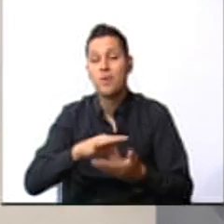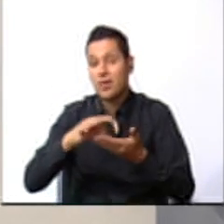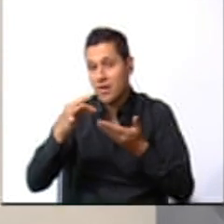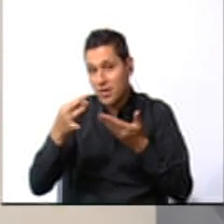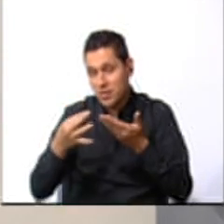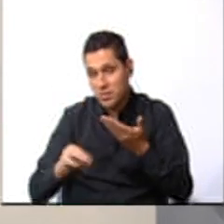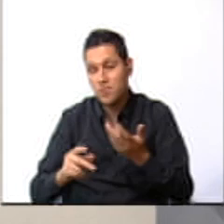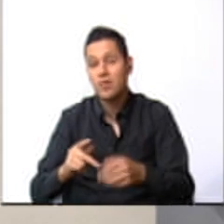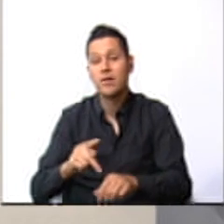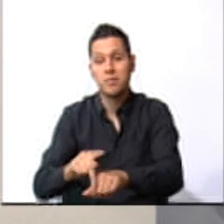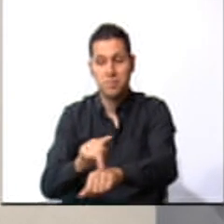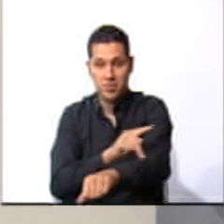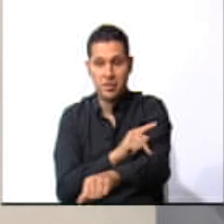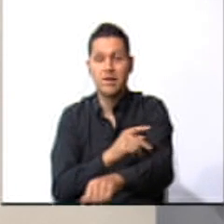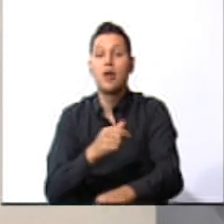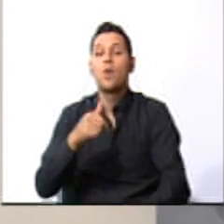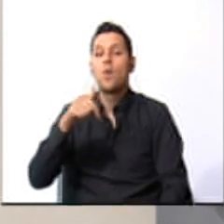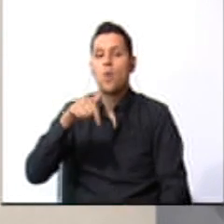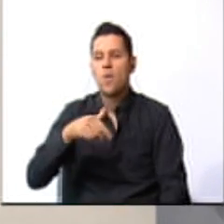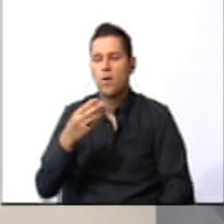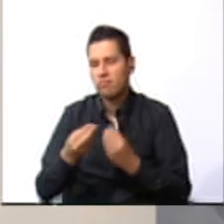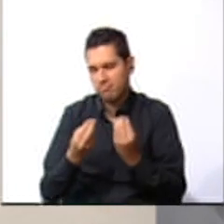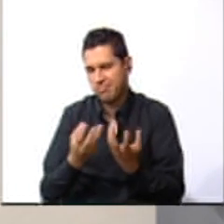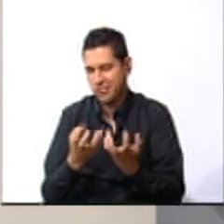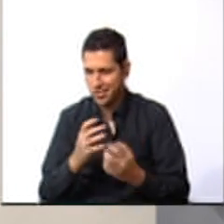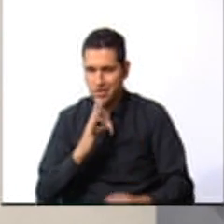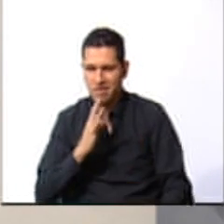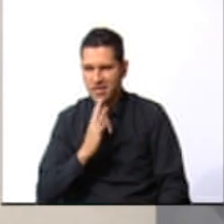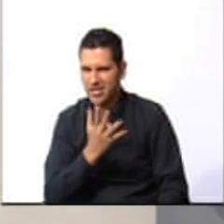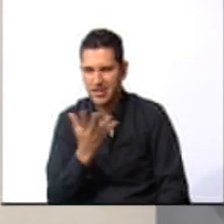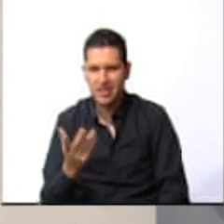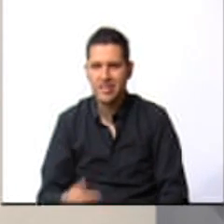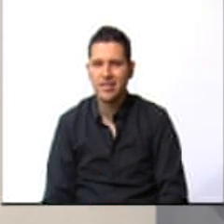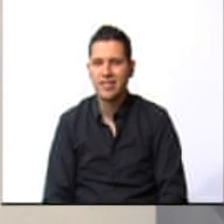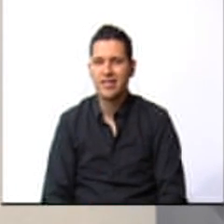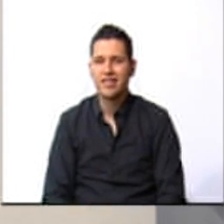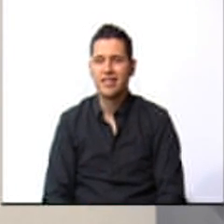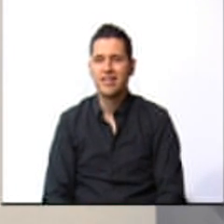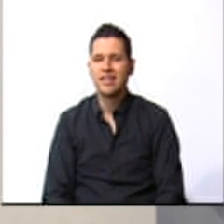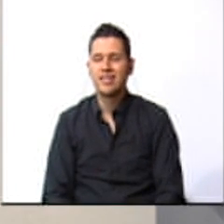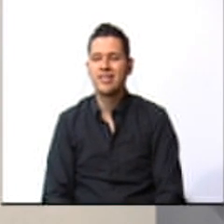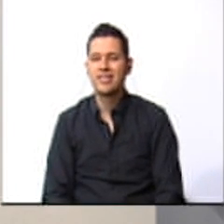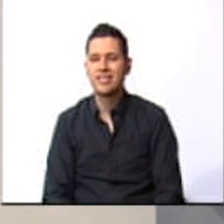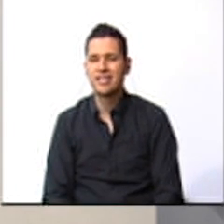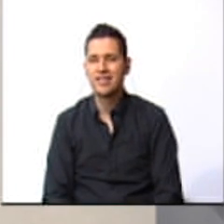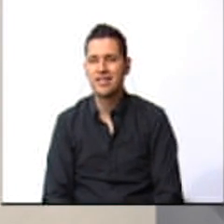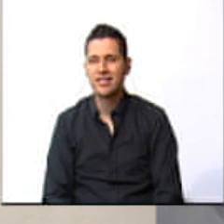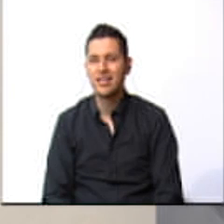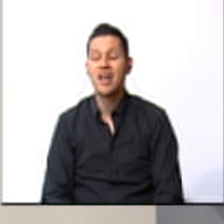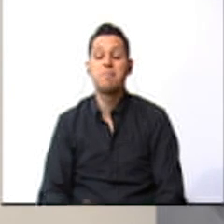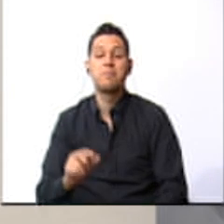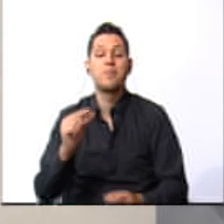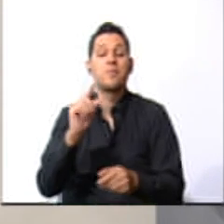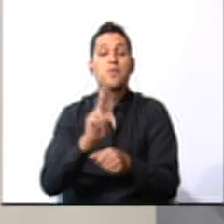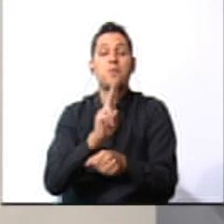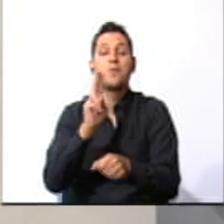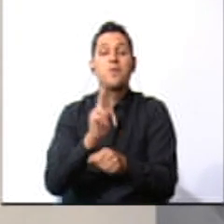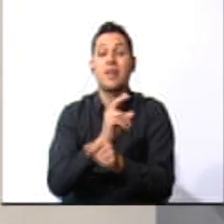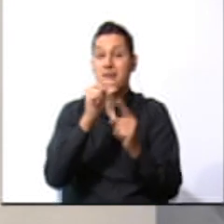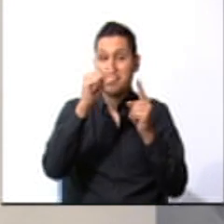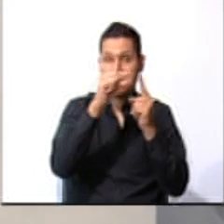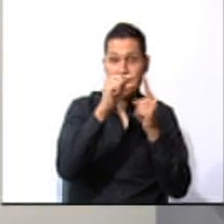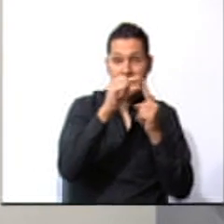School. And today we're gonna play Hey and Learn Prepositions of